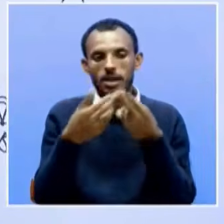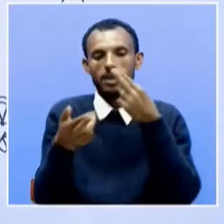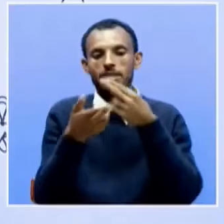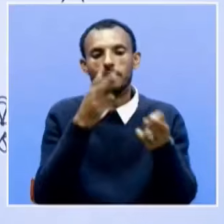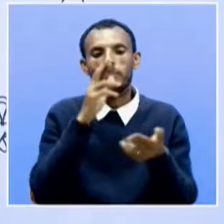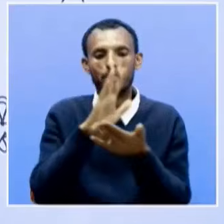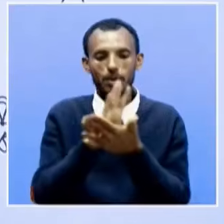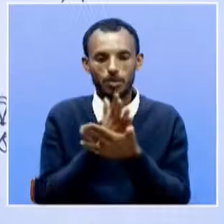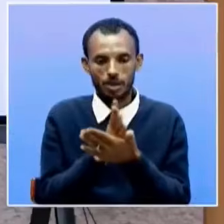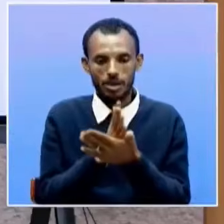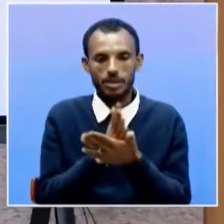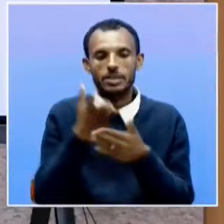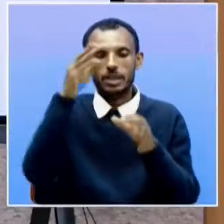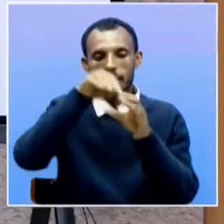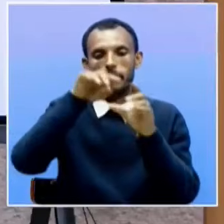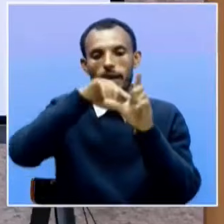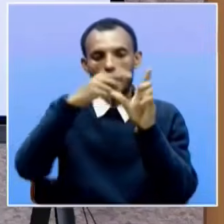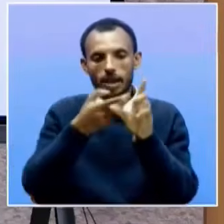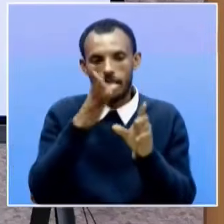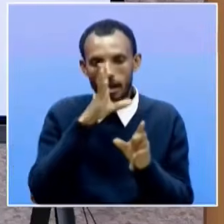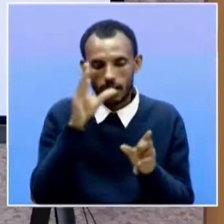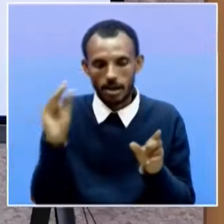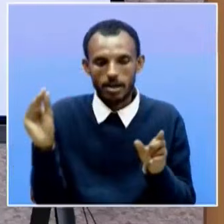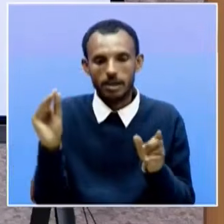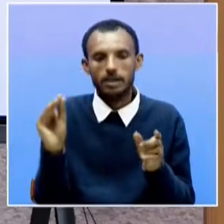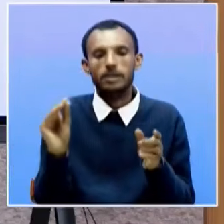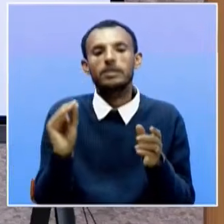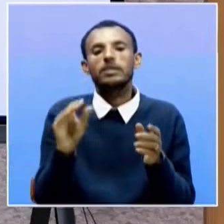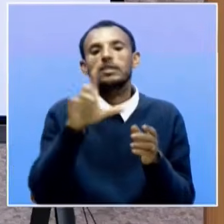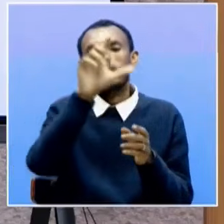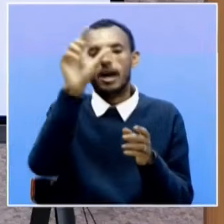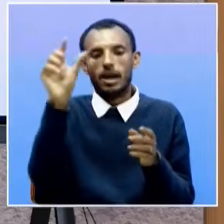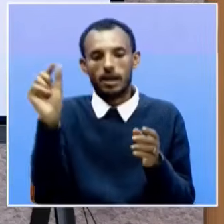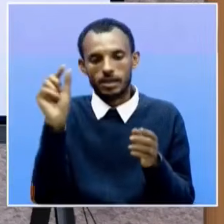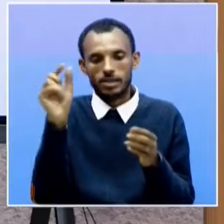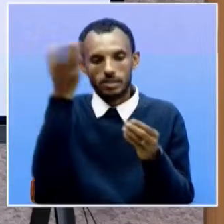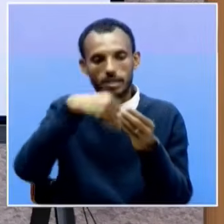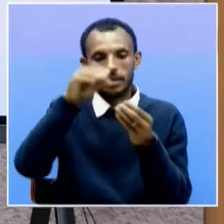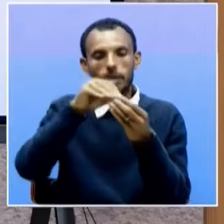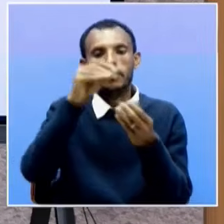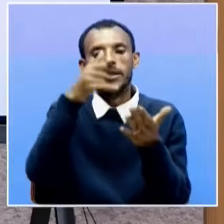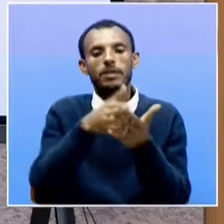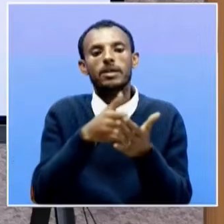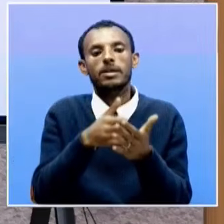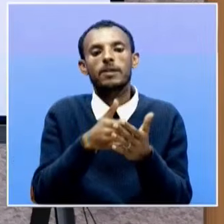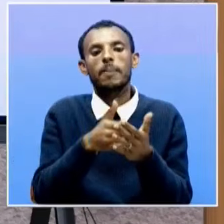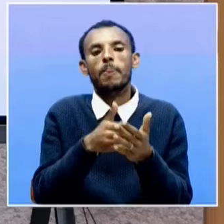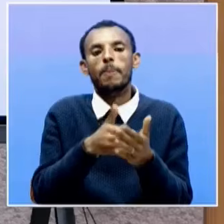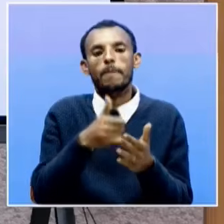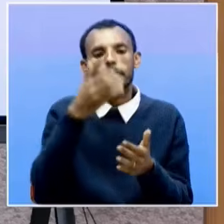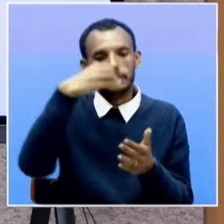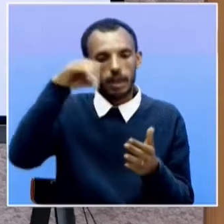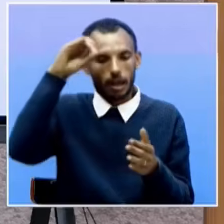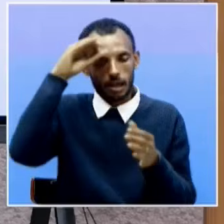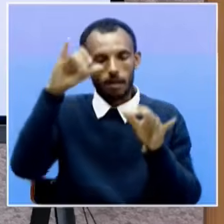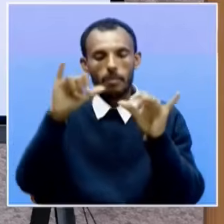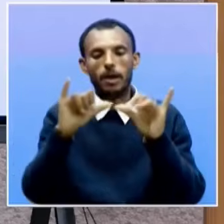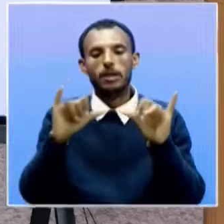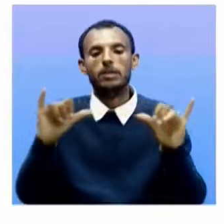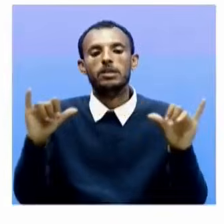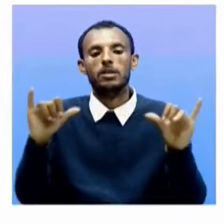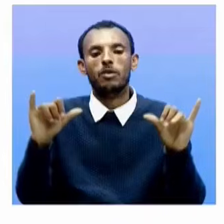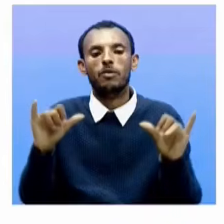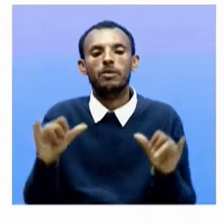relationship between the inscribed angle and the arc subtending it, okay? The degree measure of the